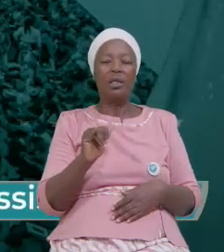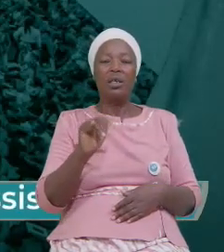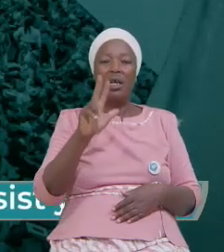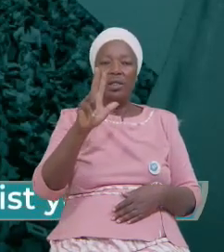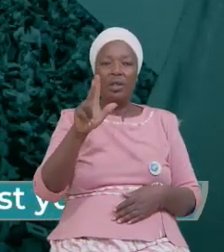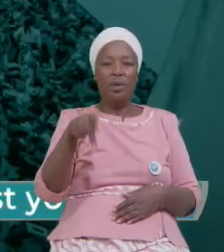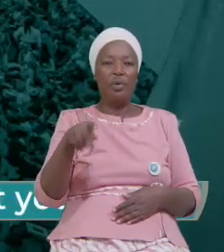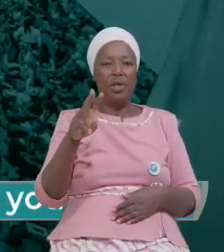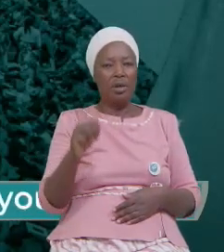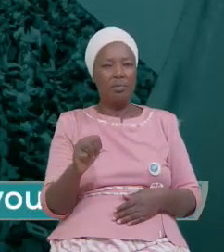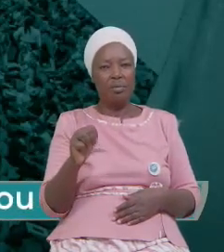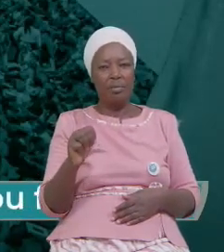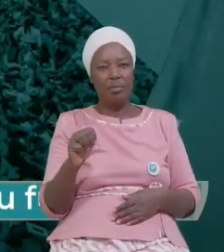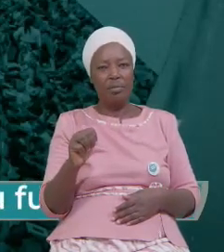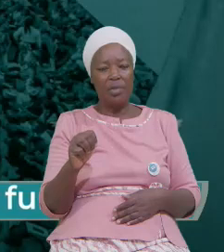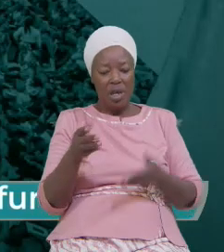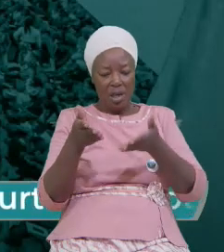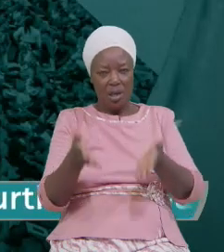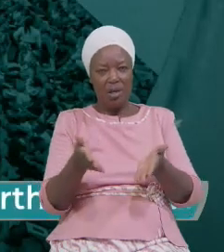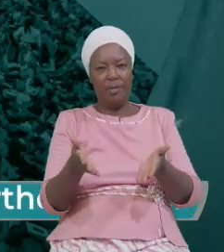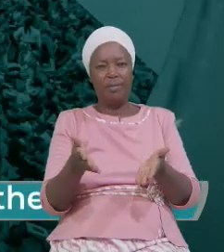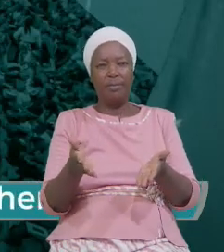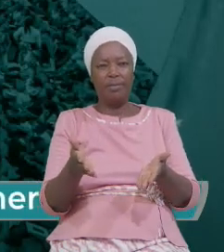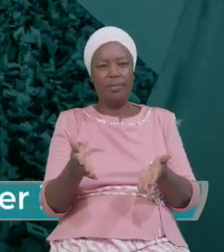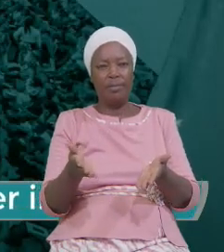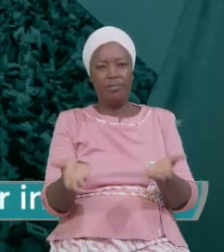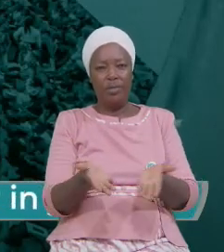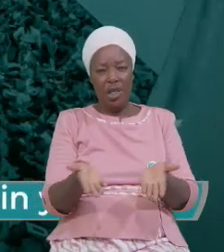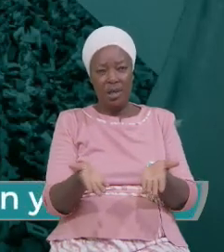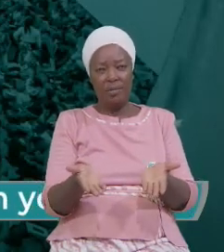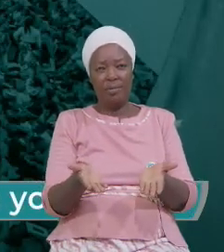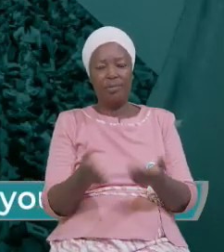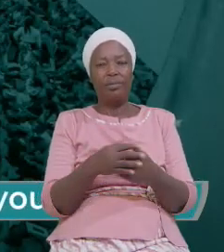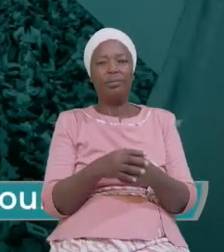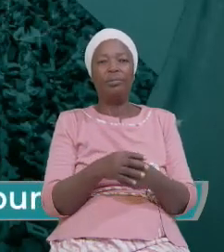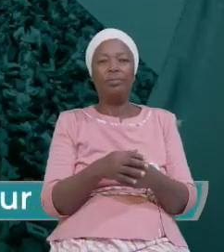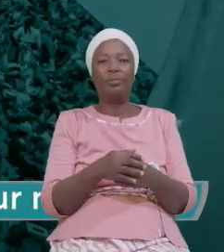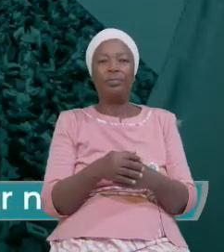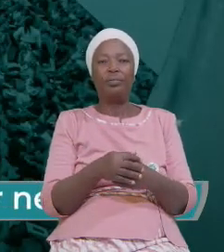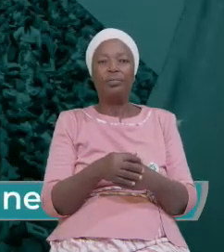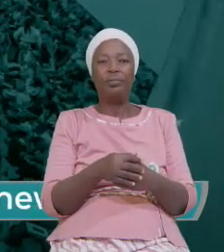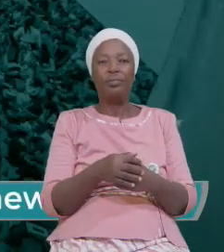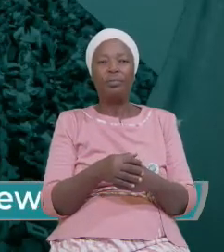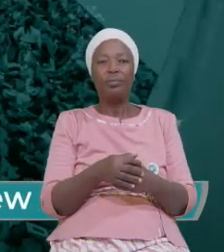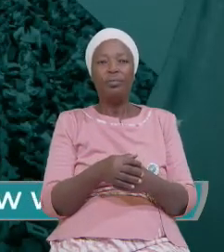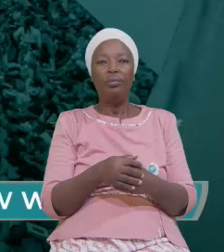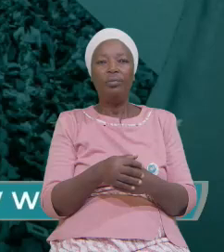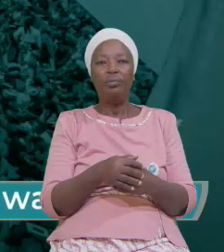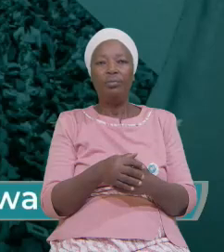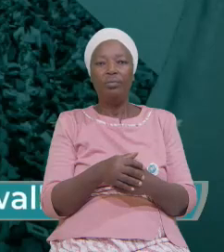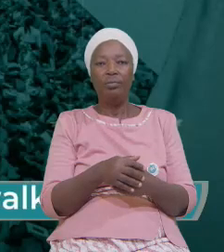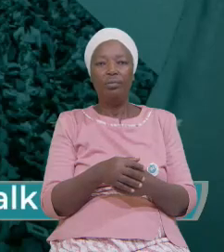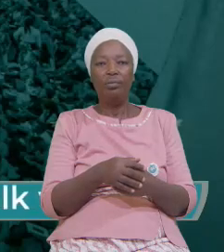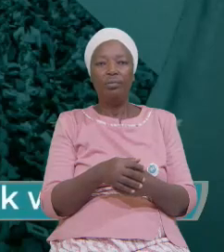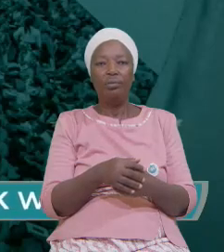right on this ground in the school hall right here. Be there by